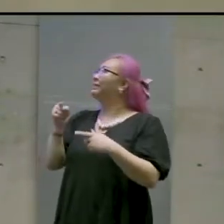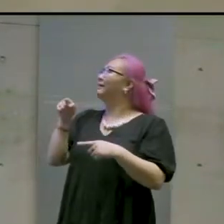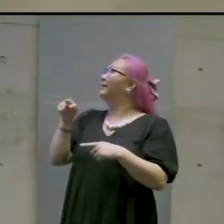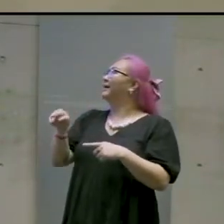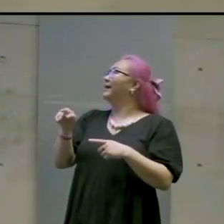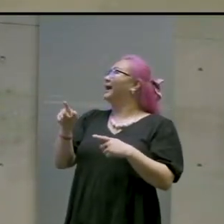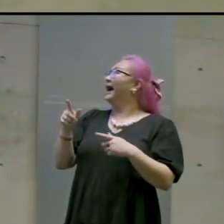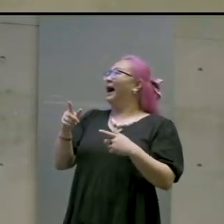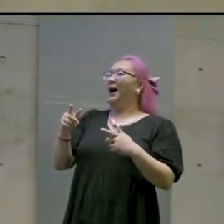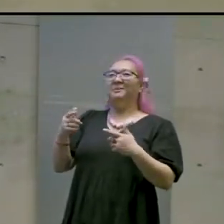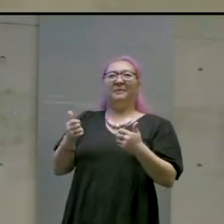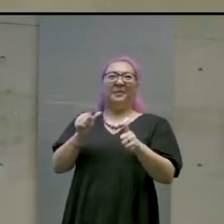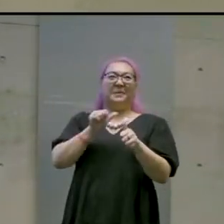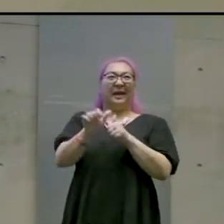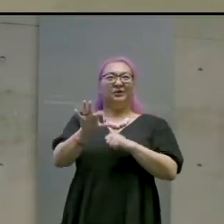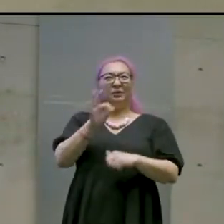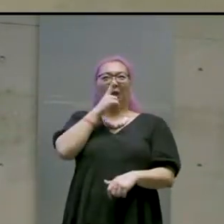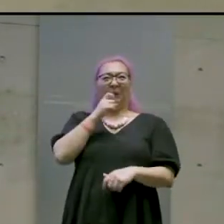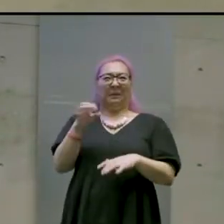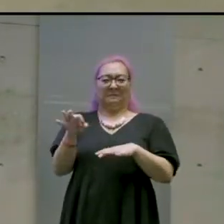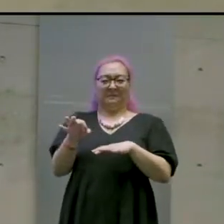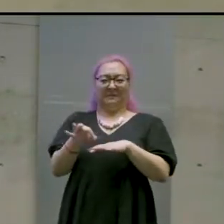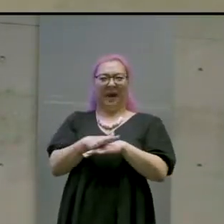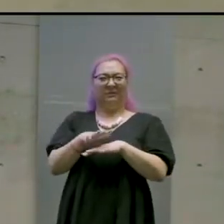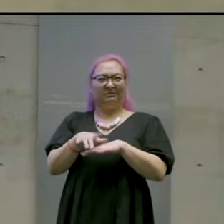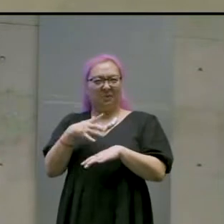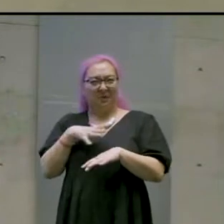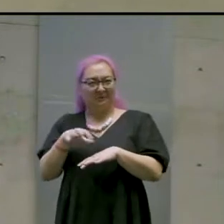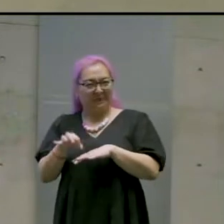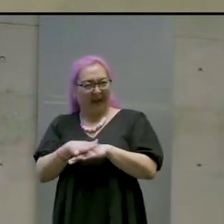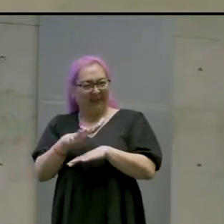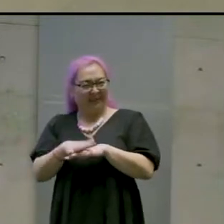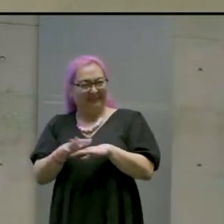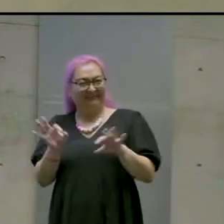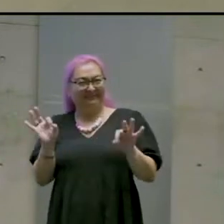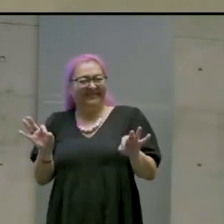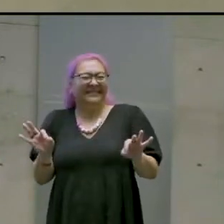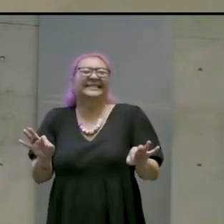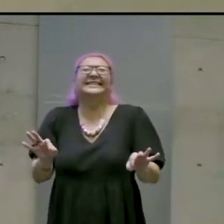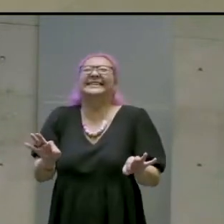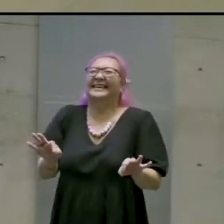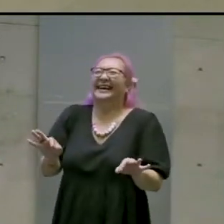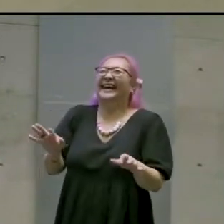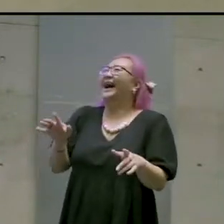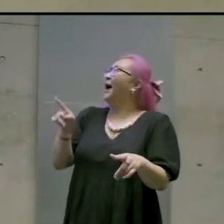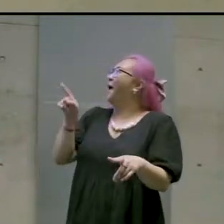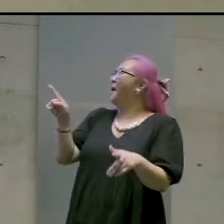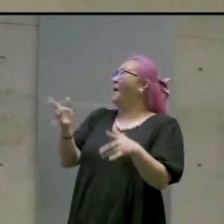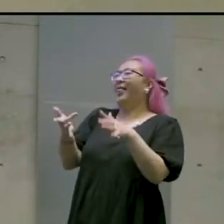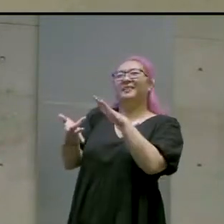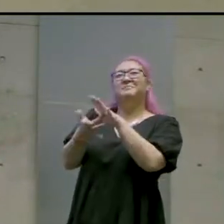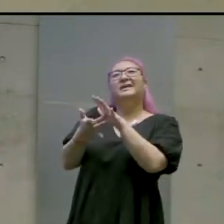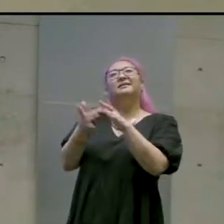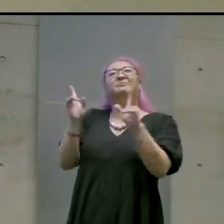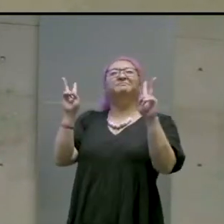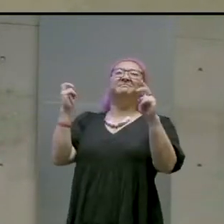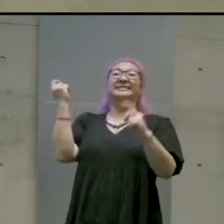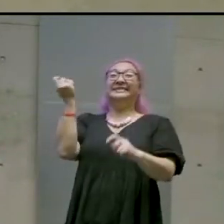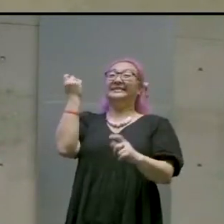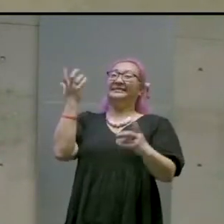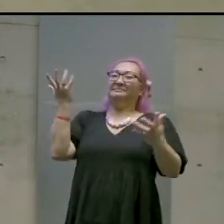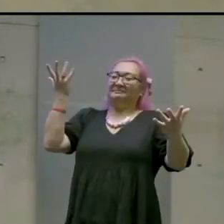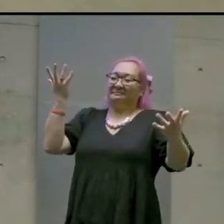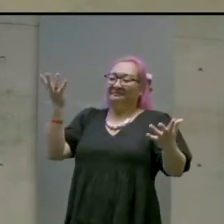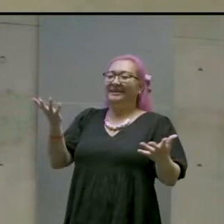least fulfill the love interest sort of option that is there. And